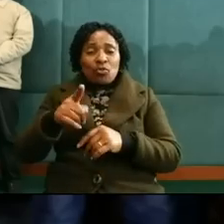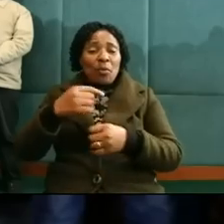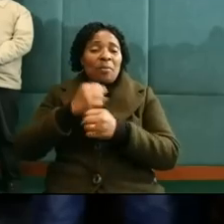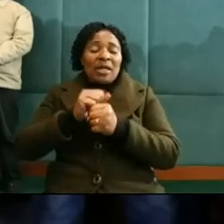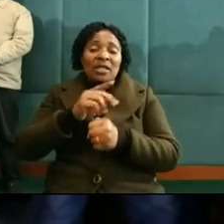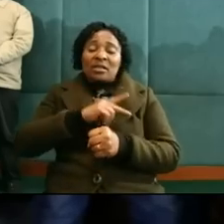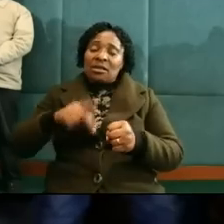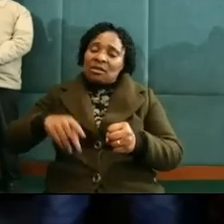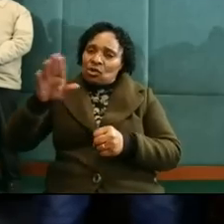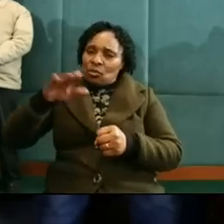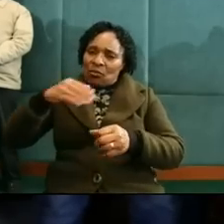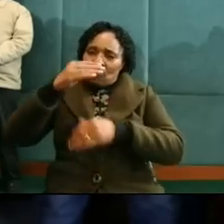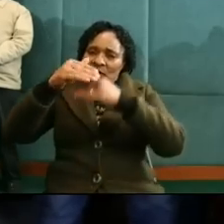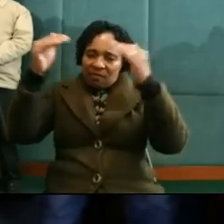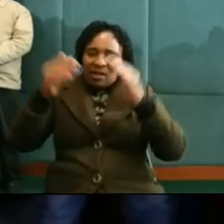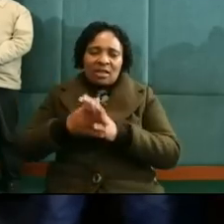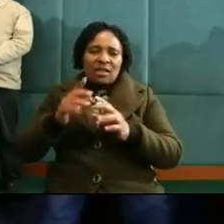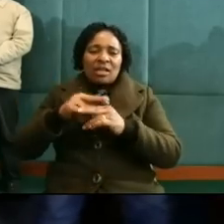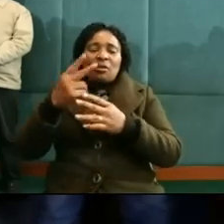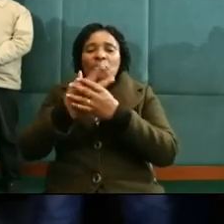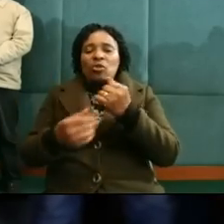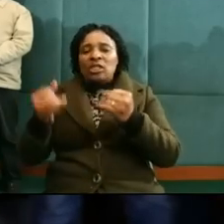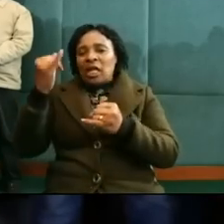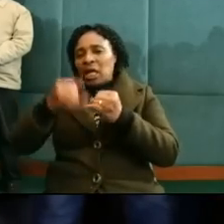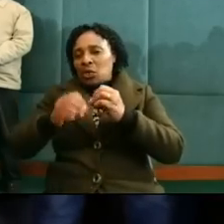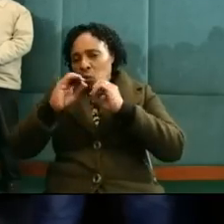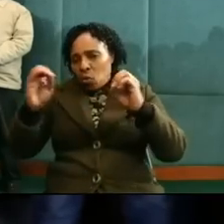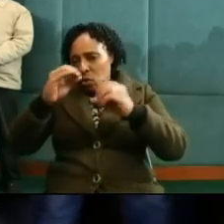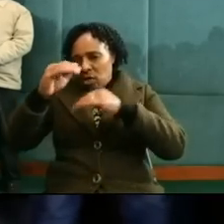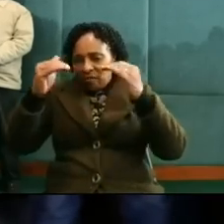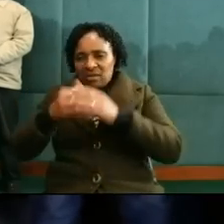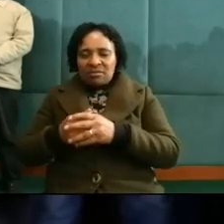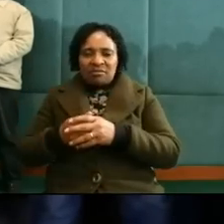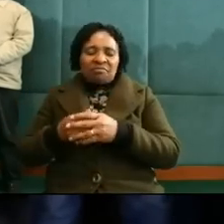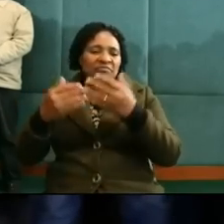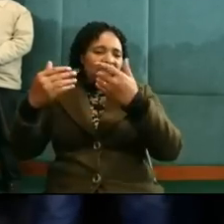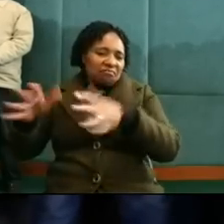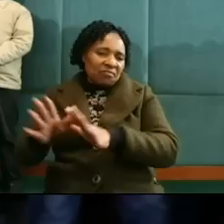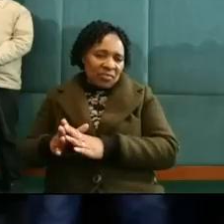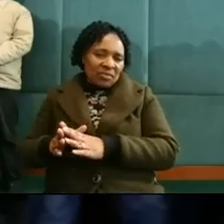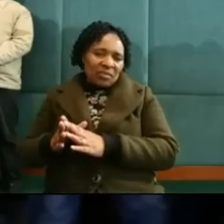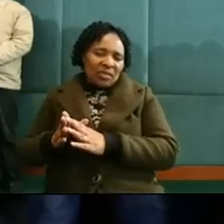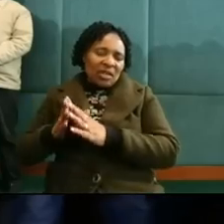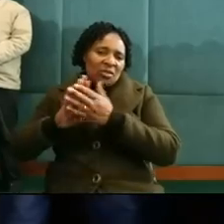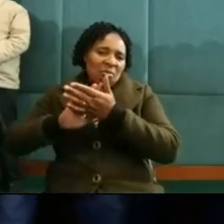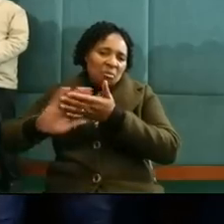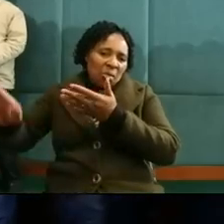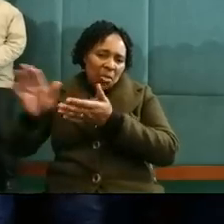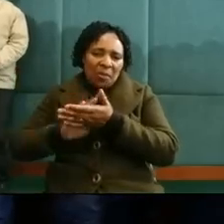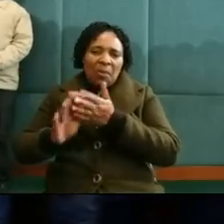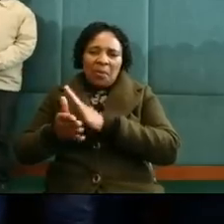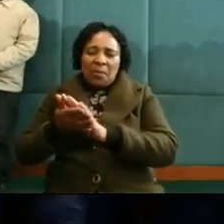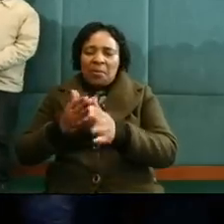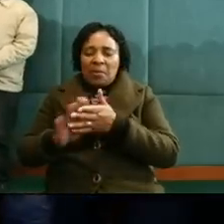to the kingdom of God. And then both of you end up in hell. No, no, no. Let it go. Let it go. Let it go. Release those